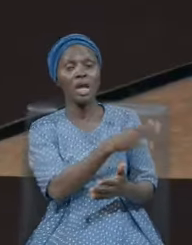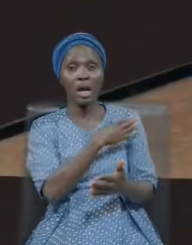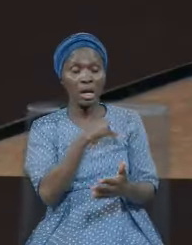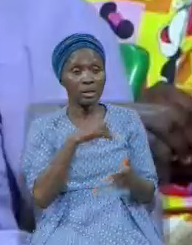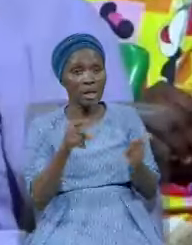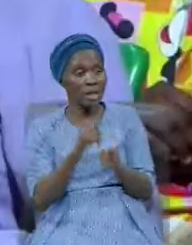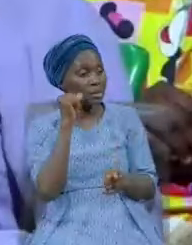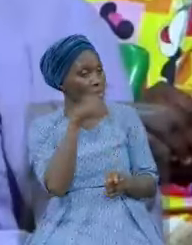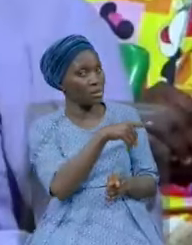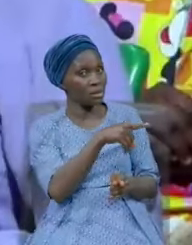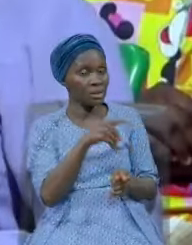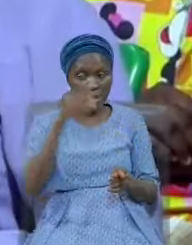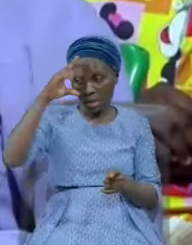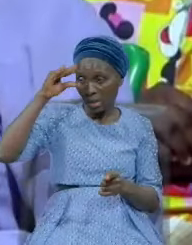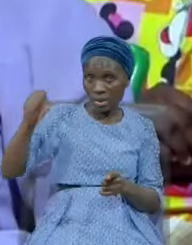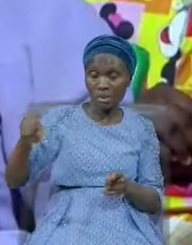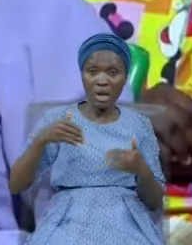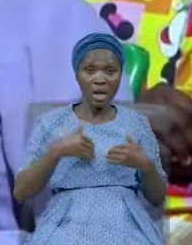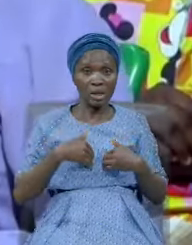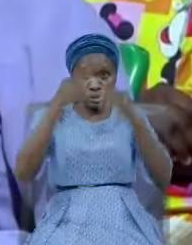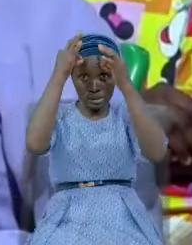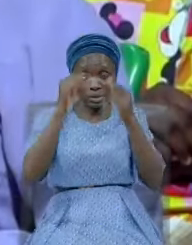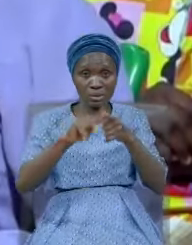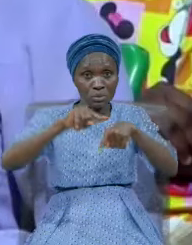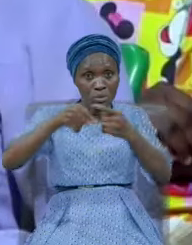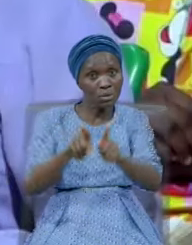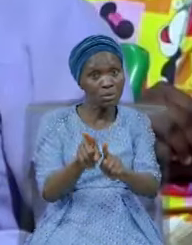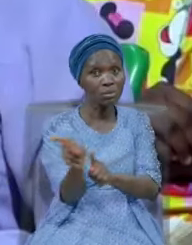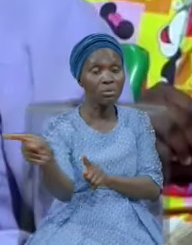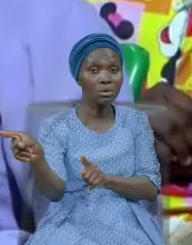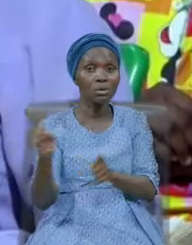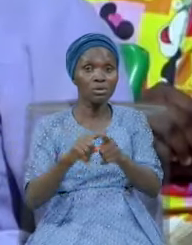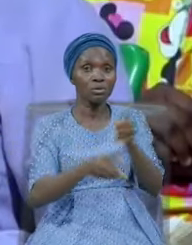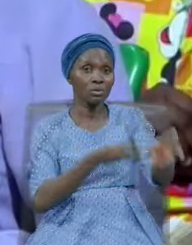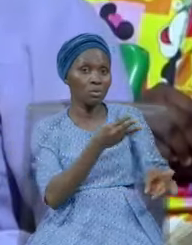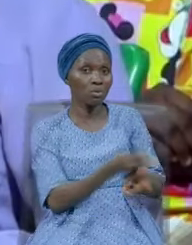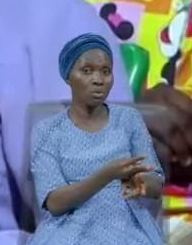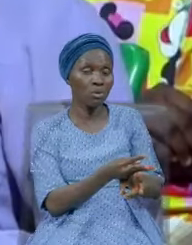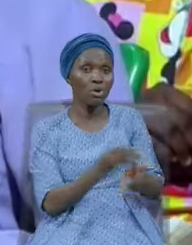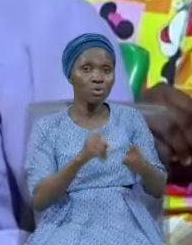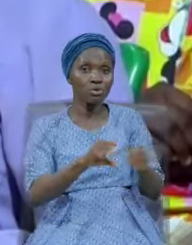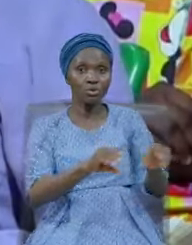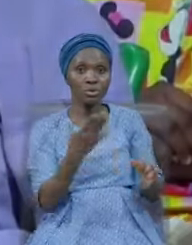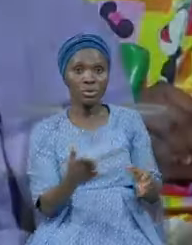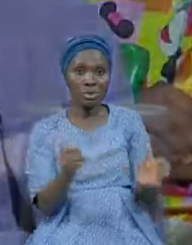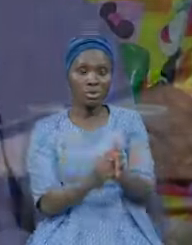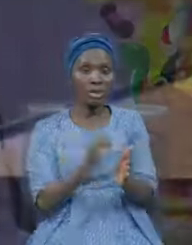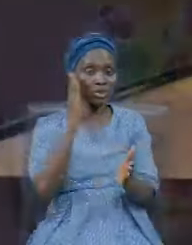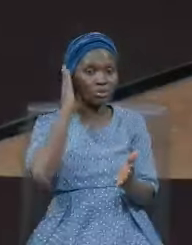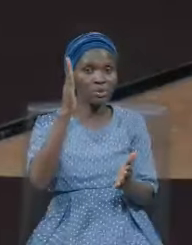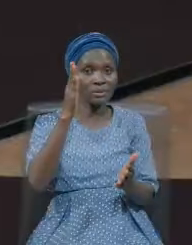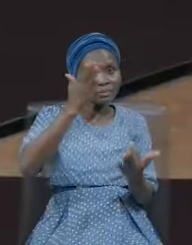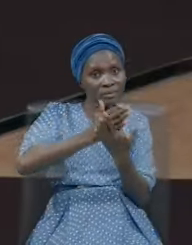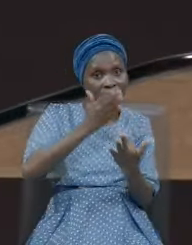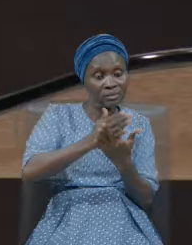wandering, prone to worldliness, prone to the things that will hinder him or her from